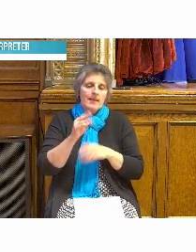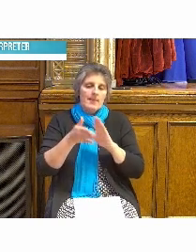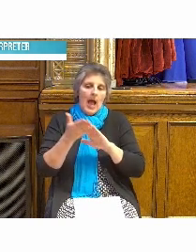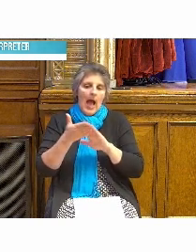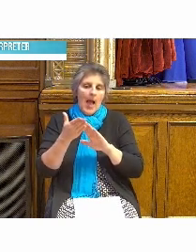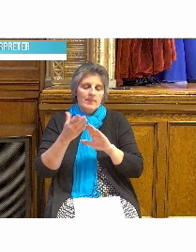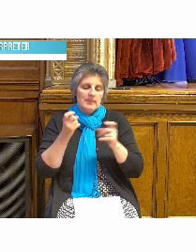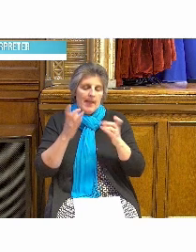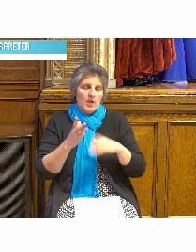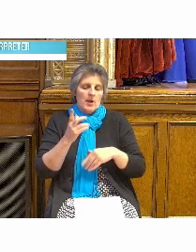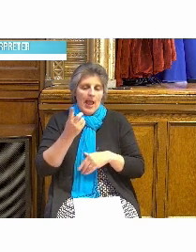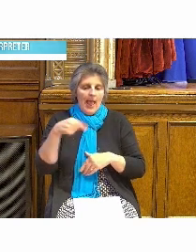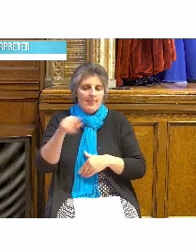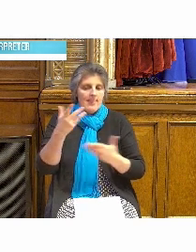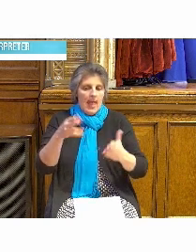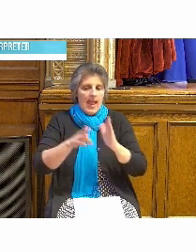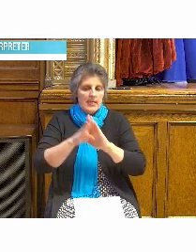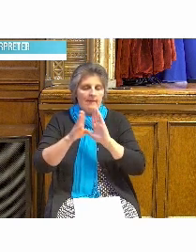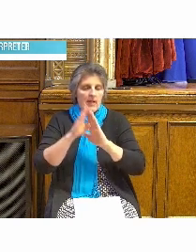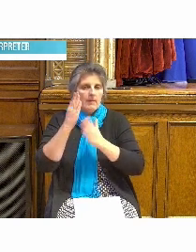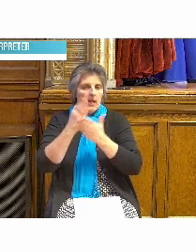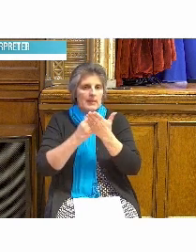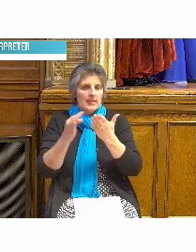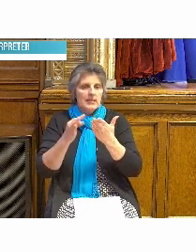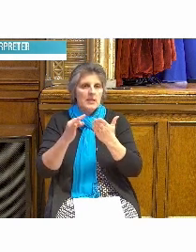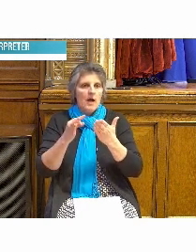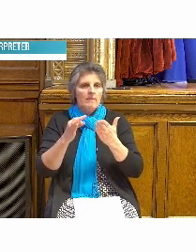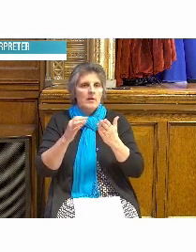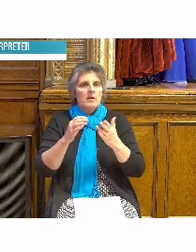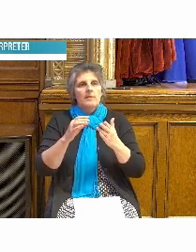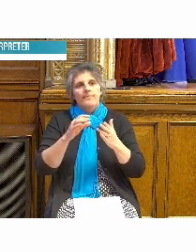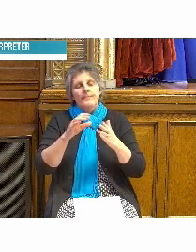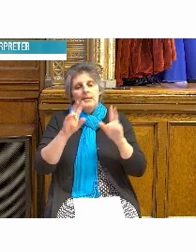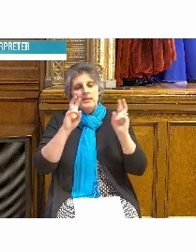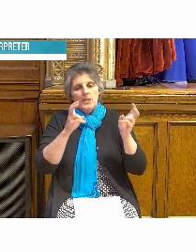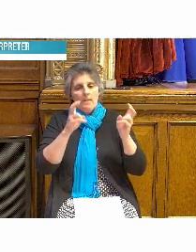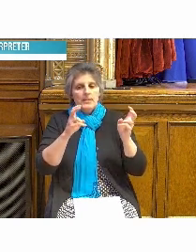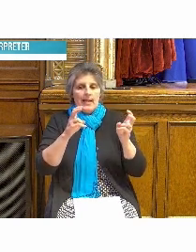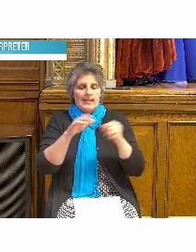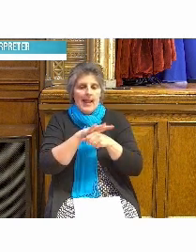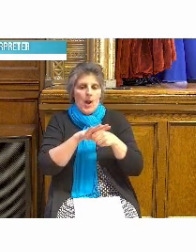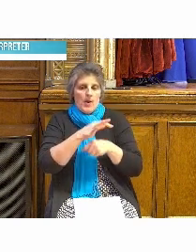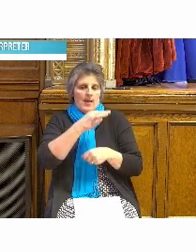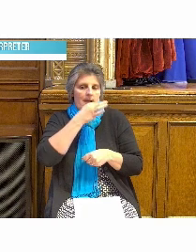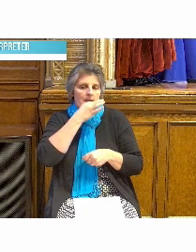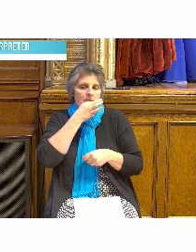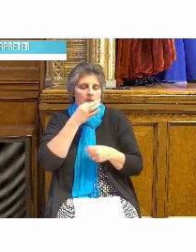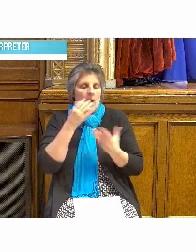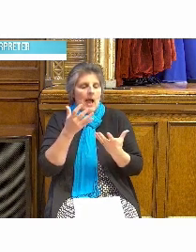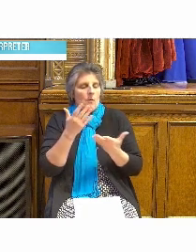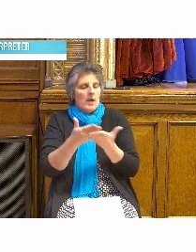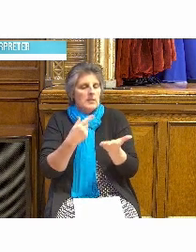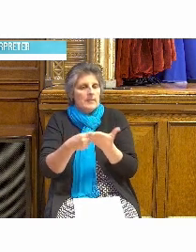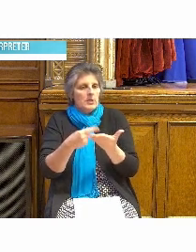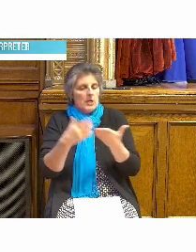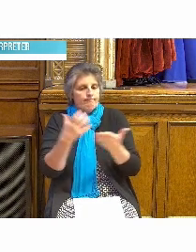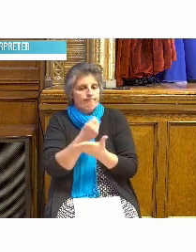and they developed a list of subject matter experts, and I wanted to have some discussion here on how we plan to use